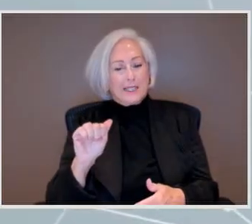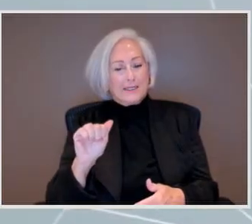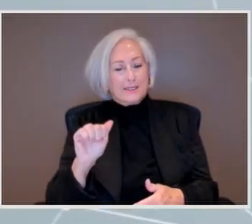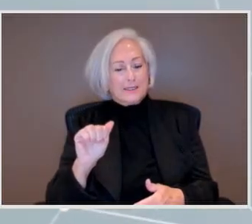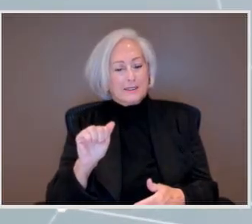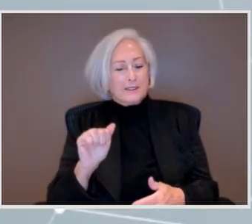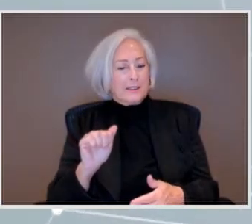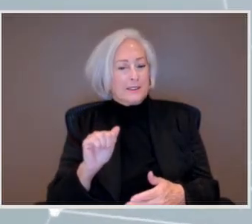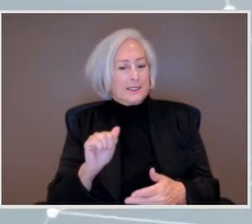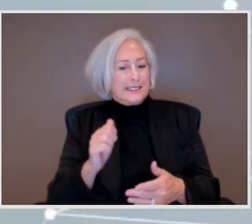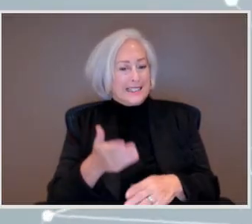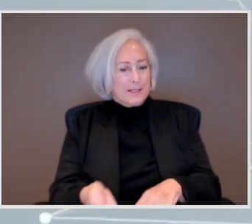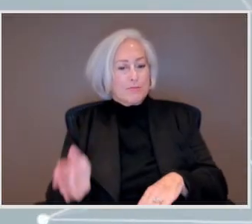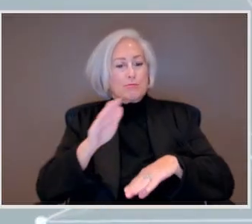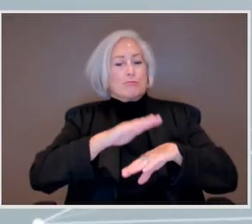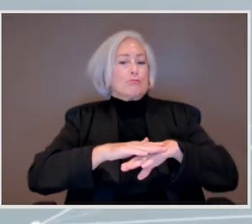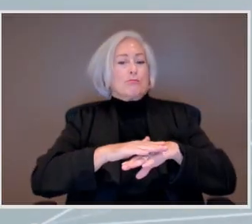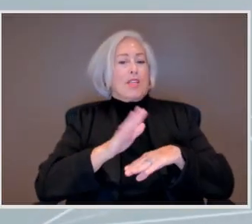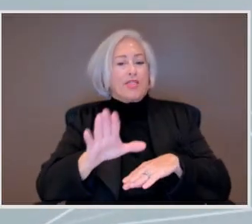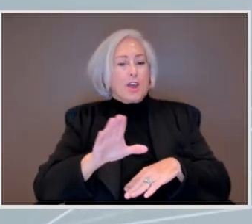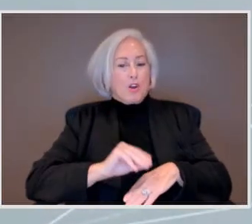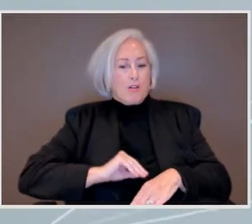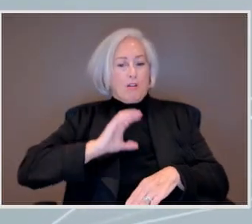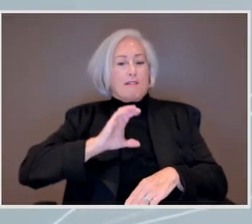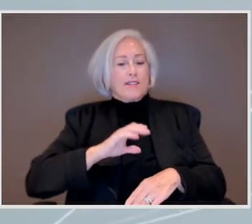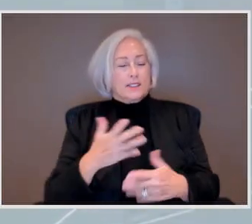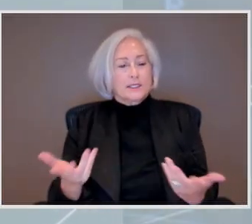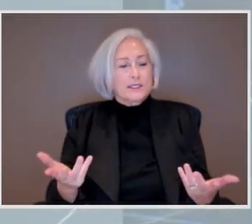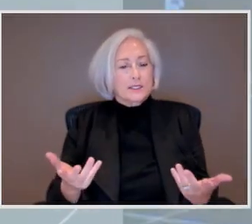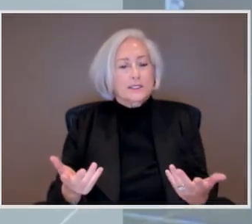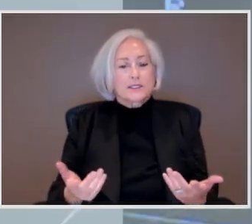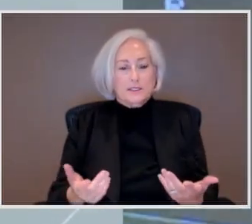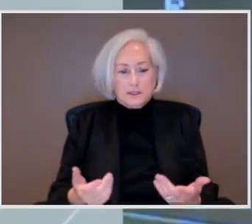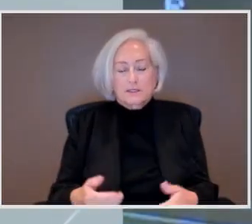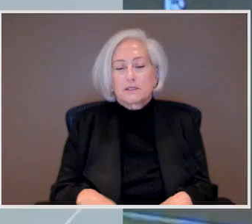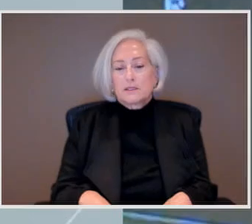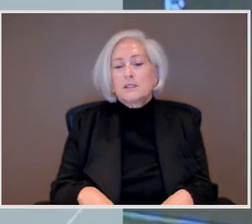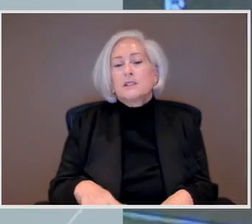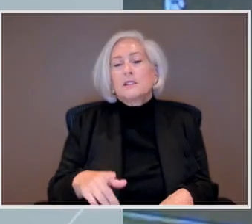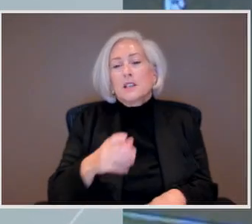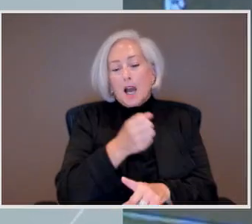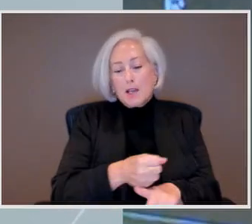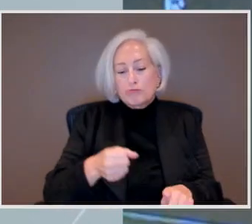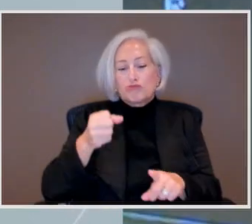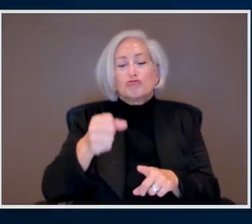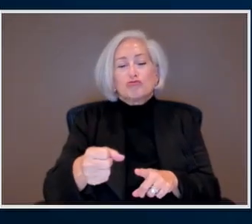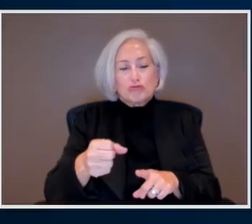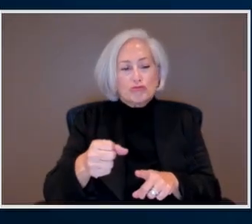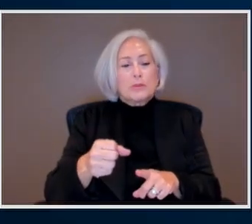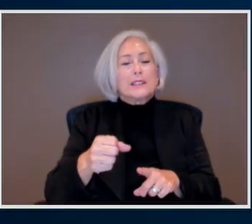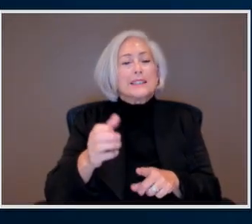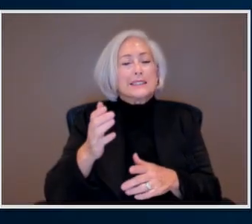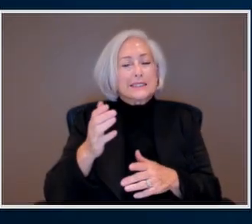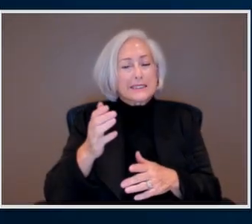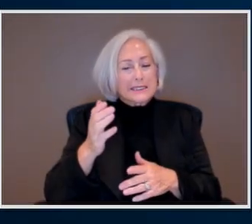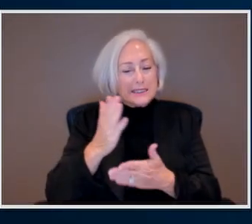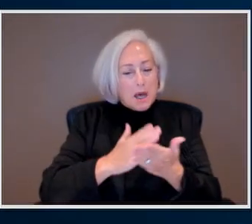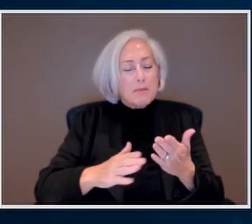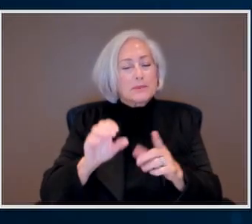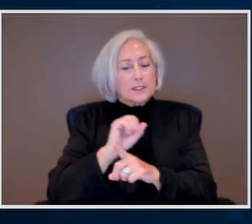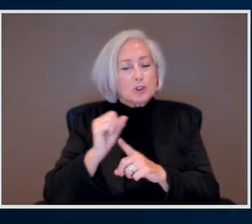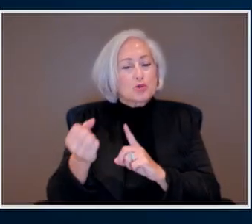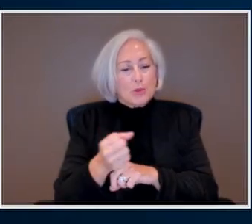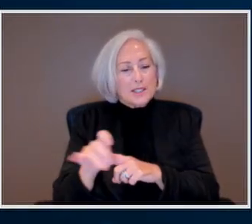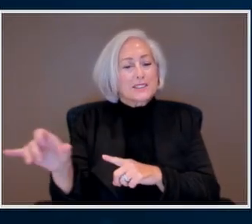strength? I put them in certain situations, like sports-specific situations during the rehab. I mean, toward the end of